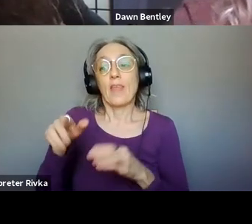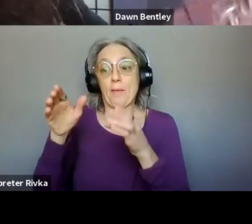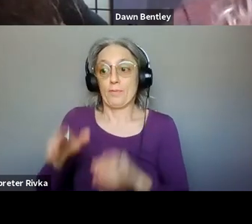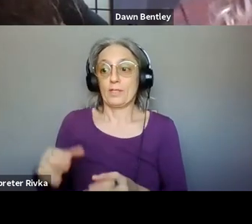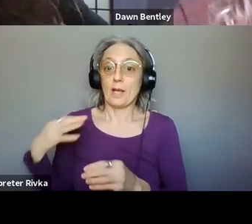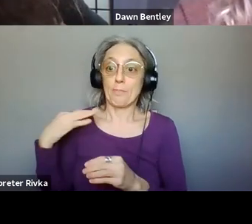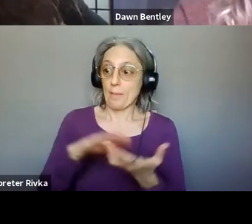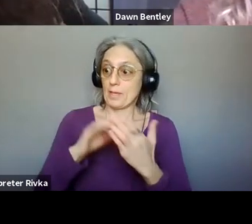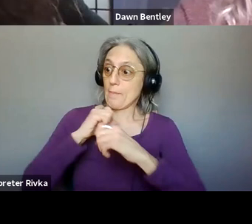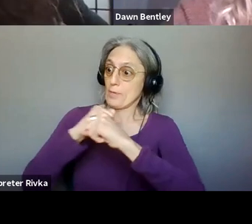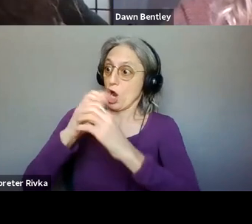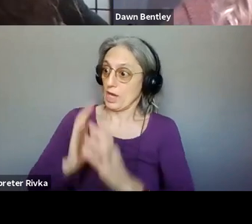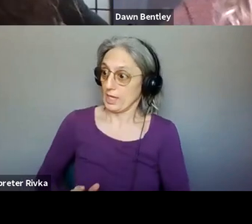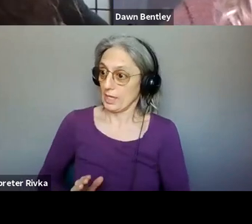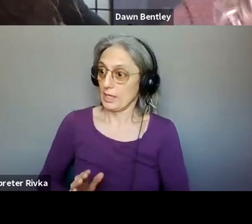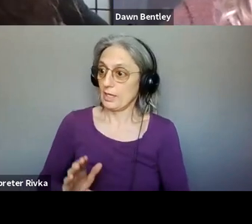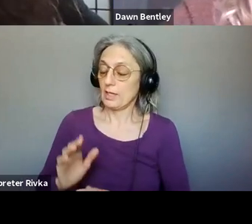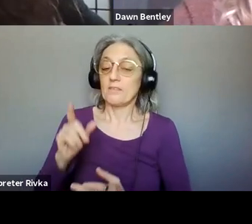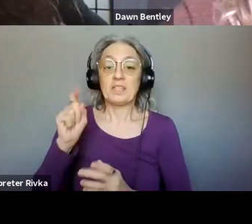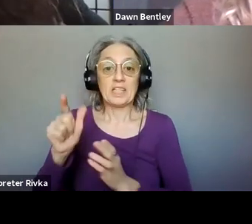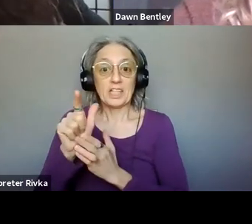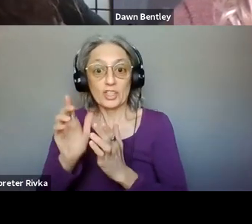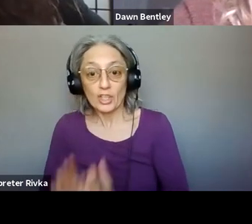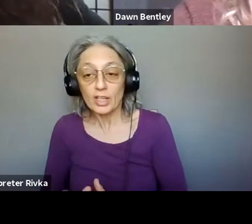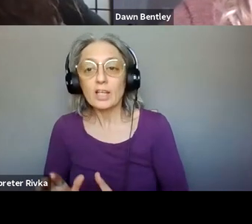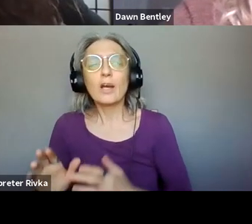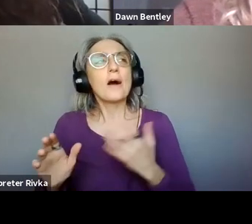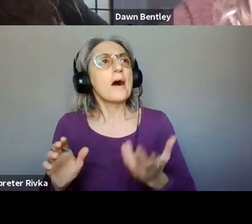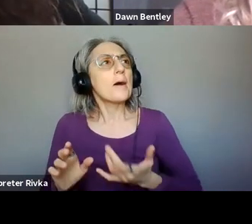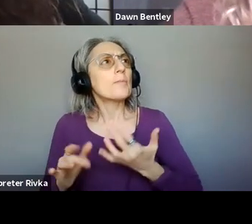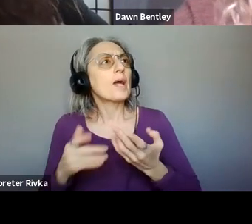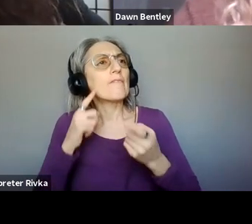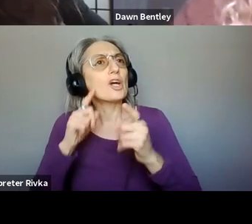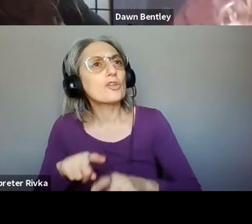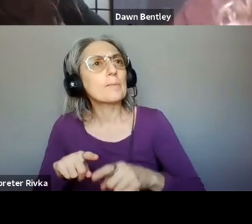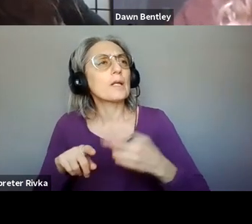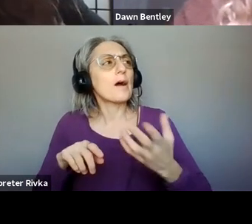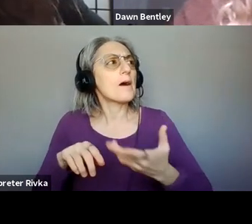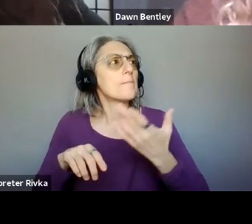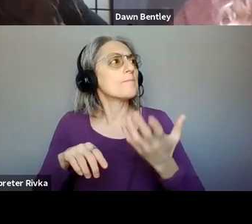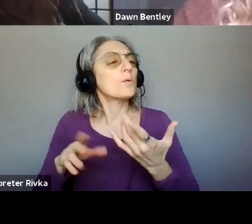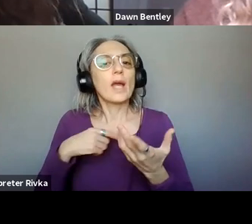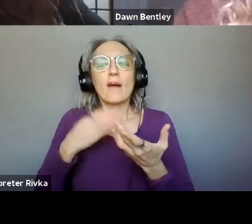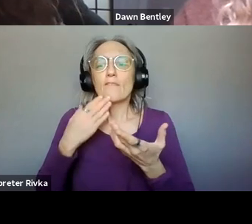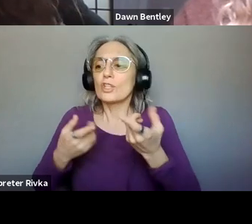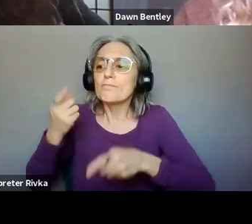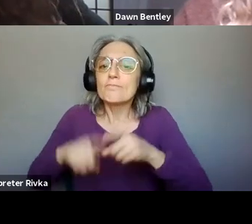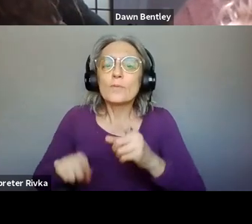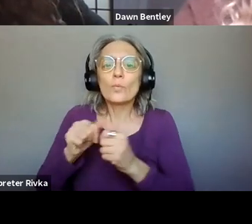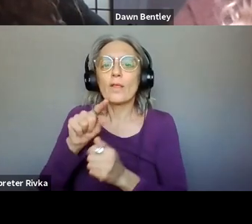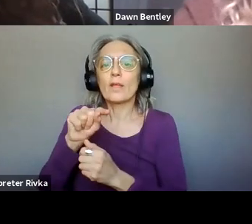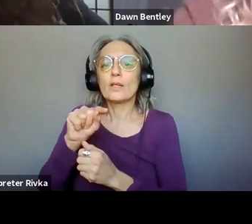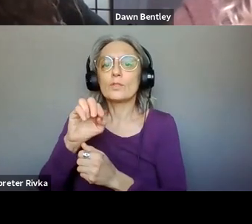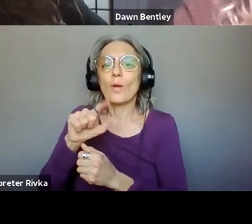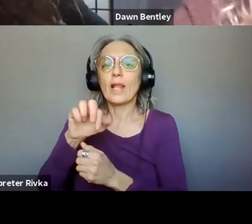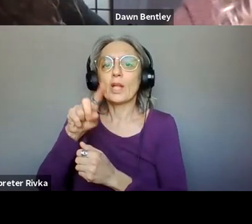we have an agreement and relationship with the Toledo Bar Association. And